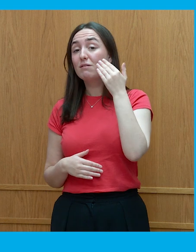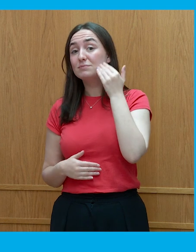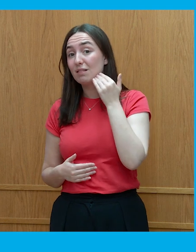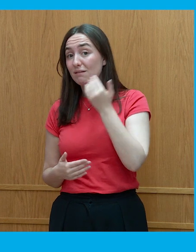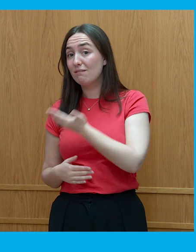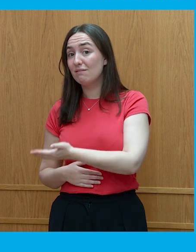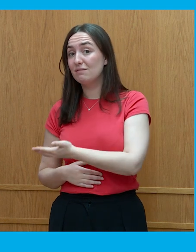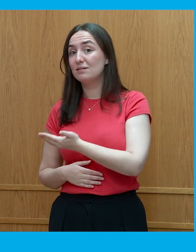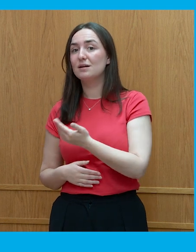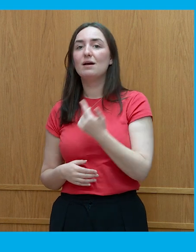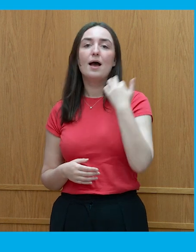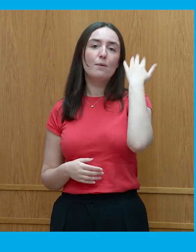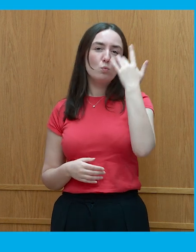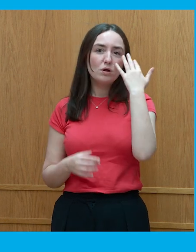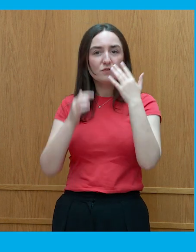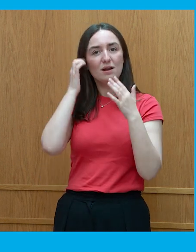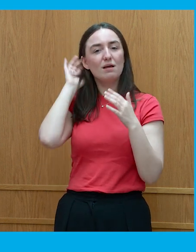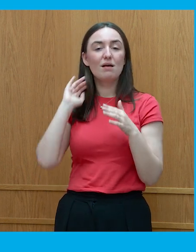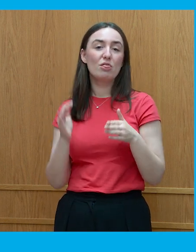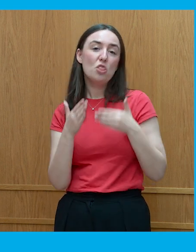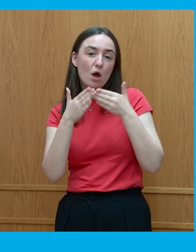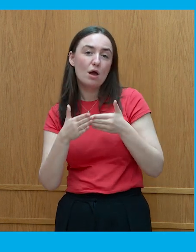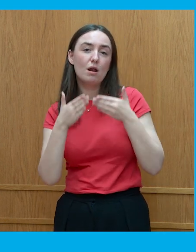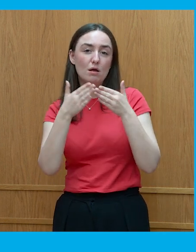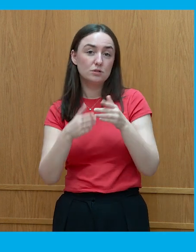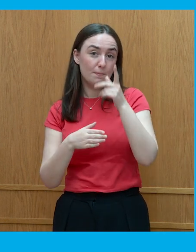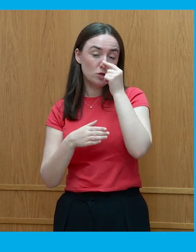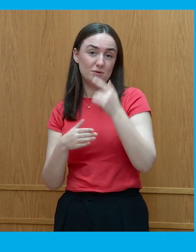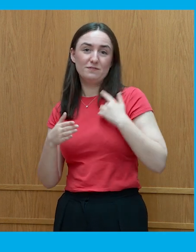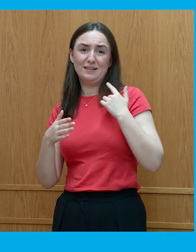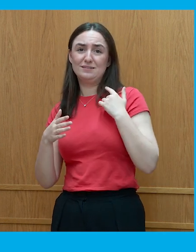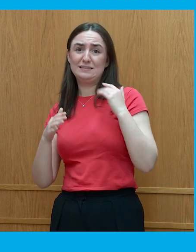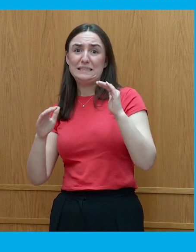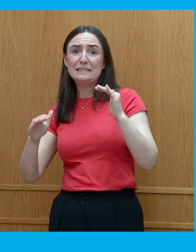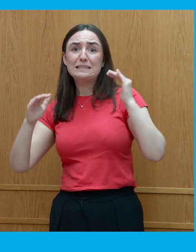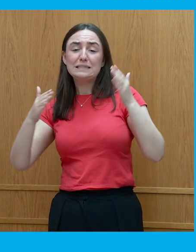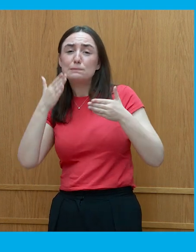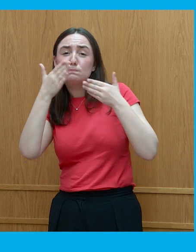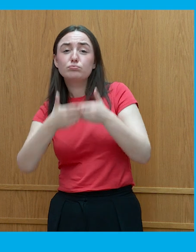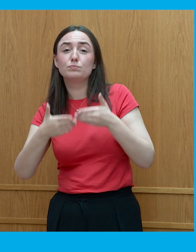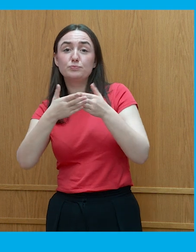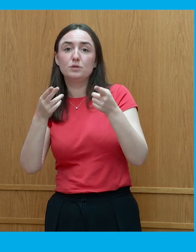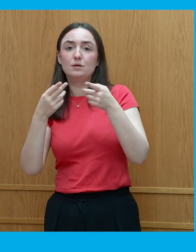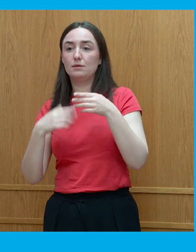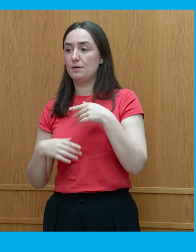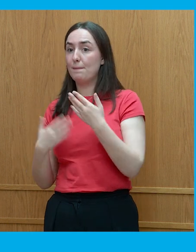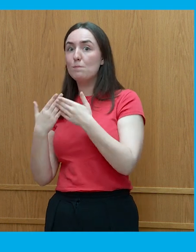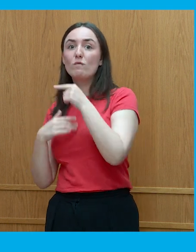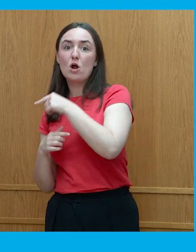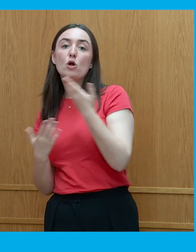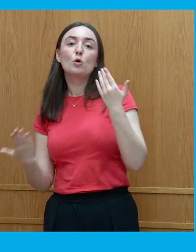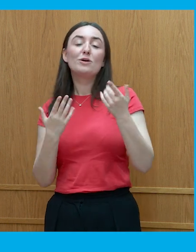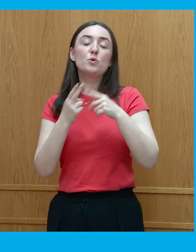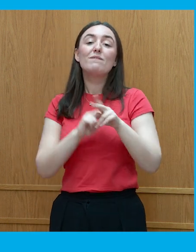if, in a sense, the hurdles are seen as probably slightly higher for her than it would be for a white woman. And then on top of